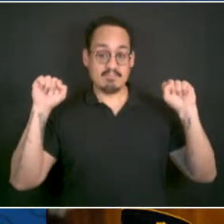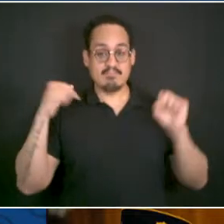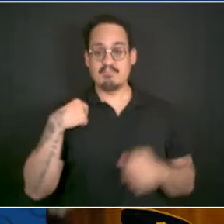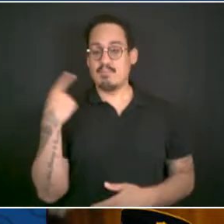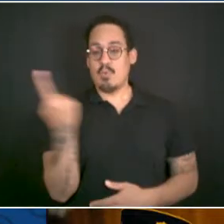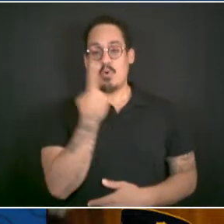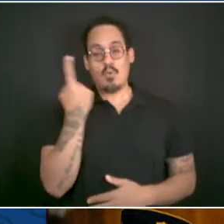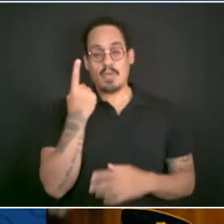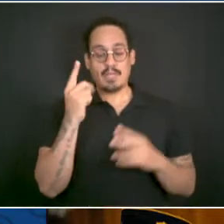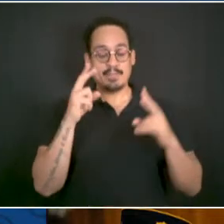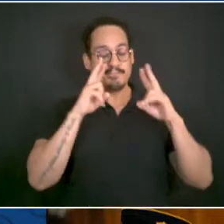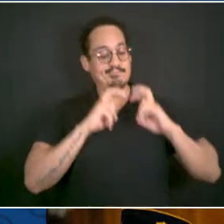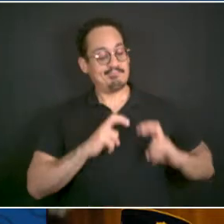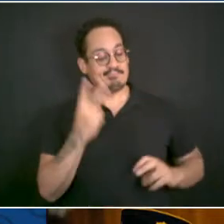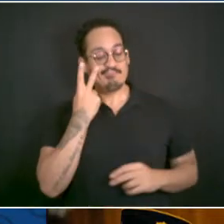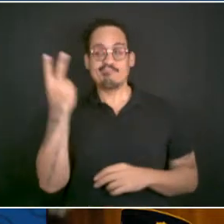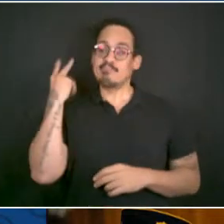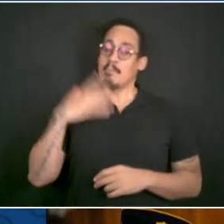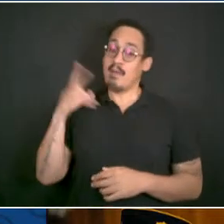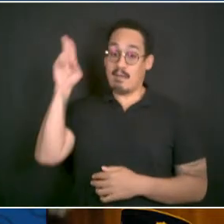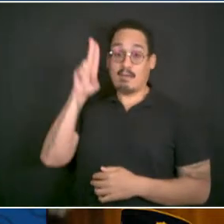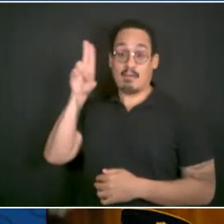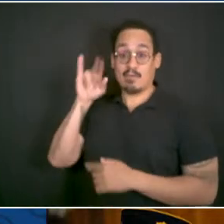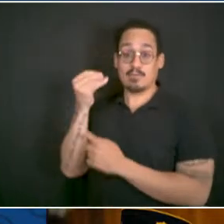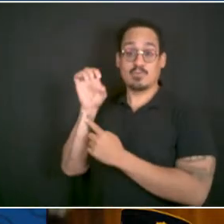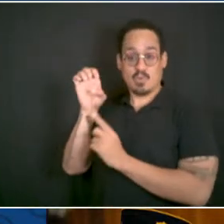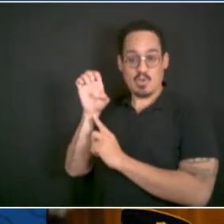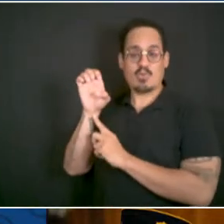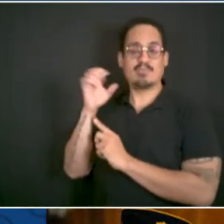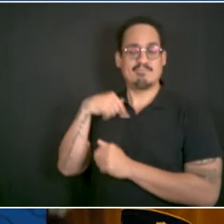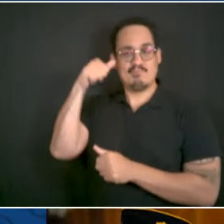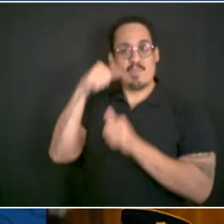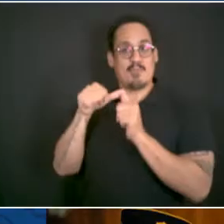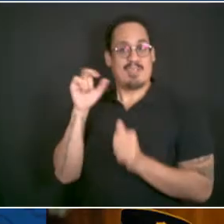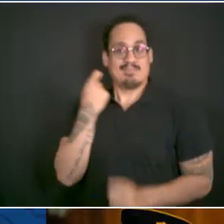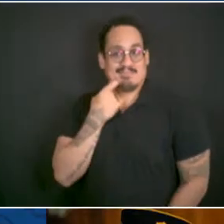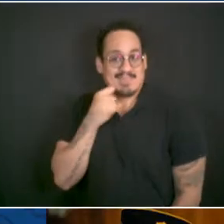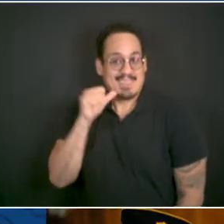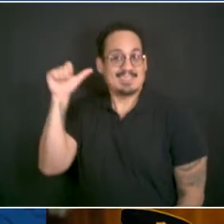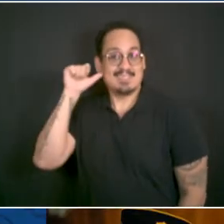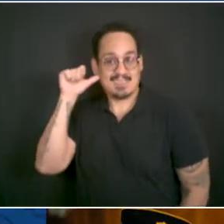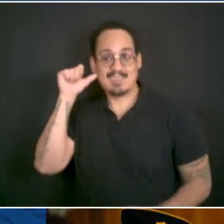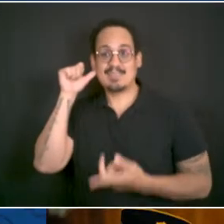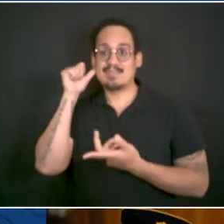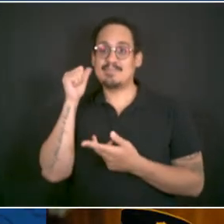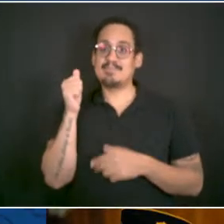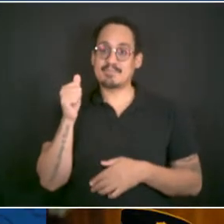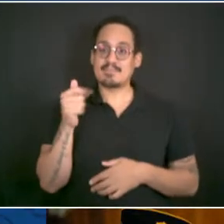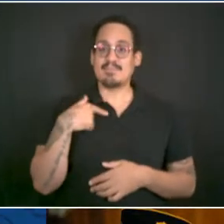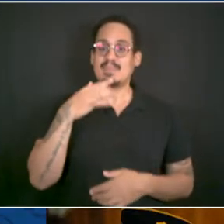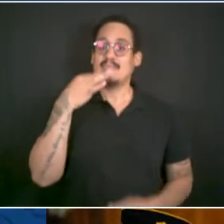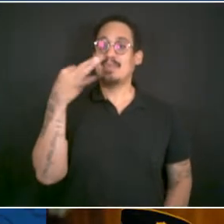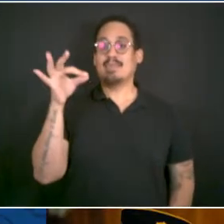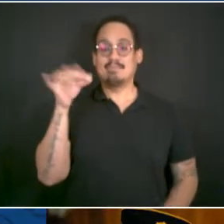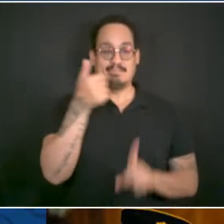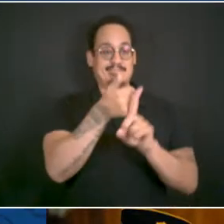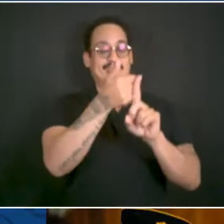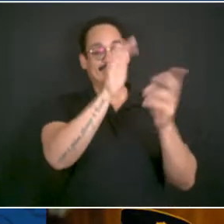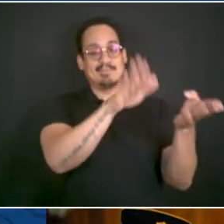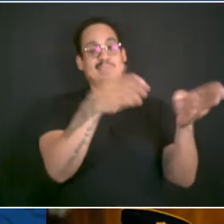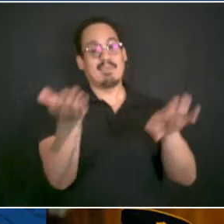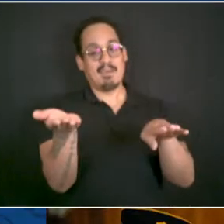on my Uncle Joe. I can remember like it was yesterday, getting a knock on the door that at 19 years old, he died